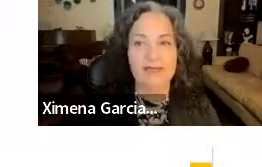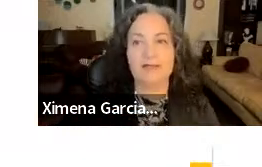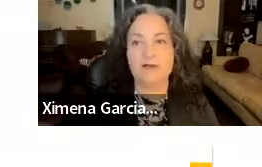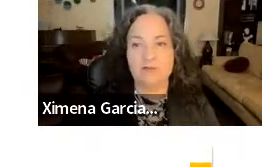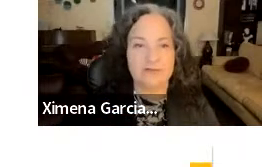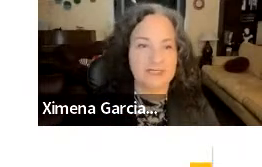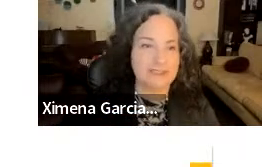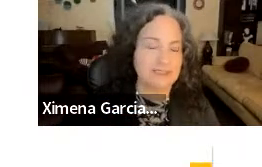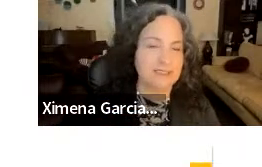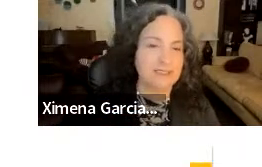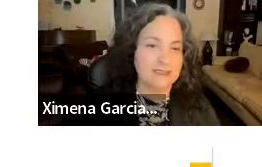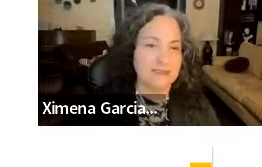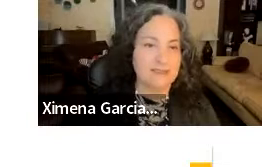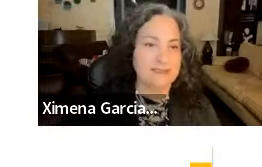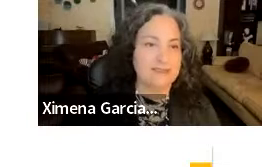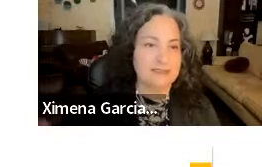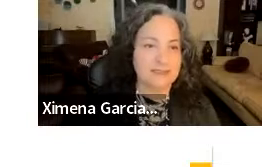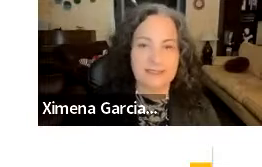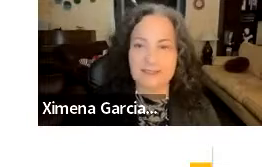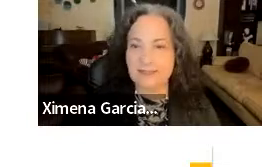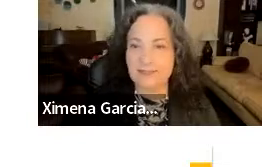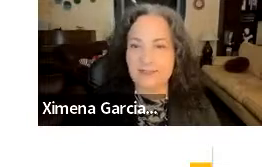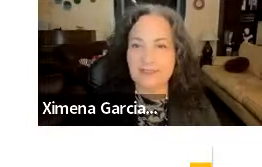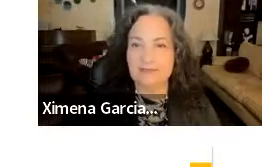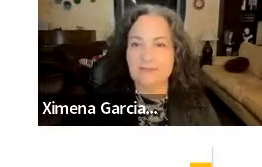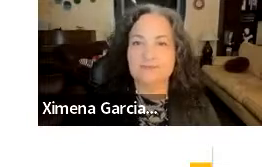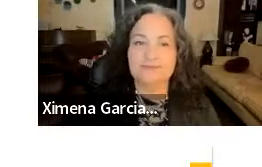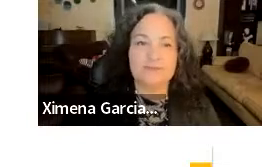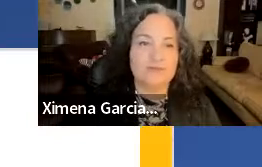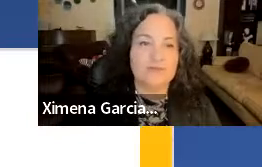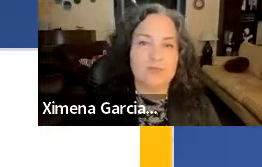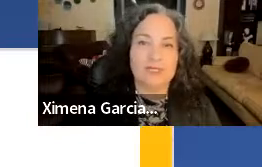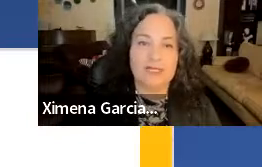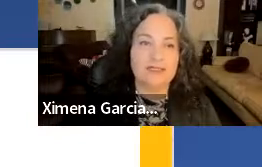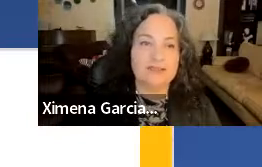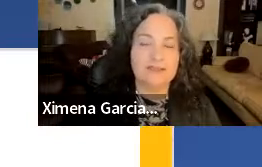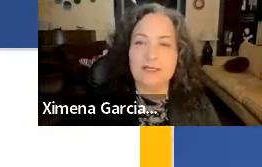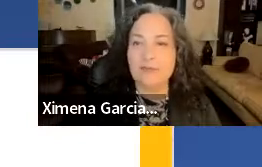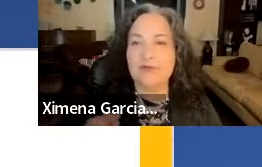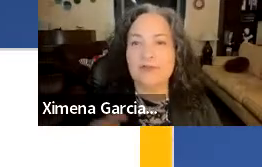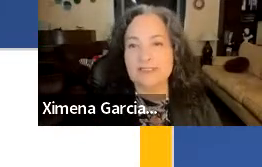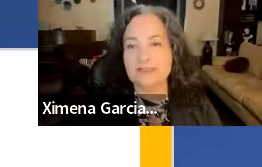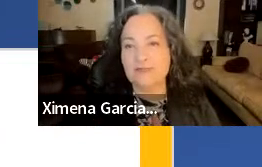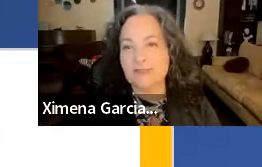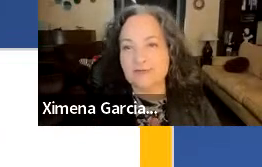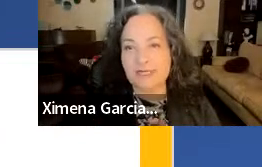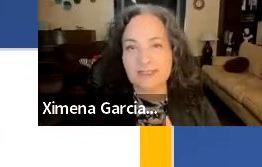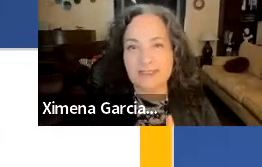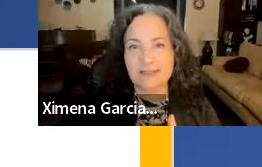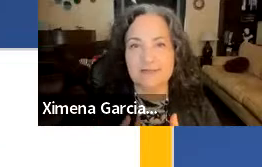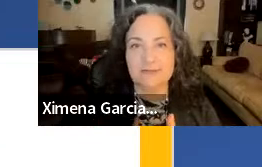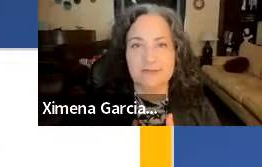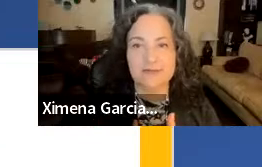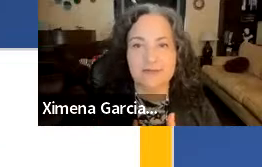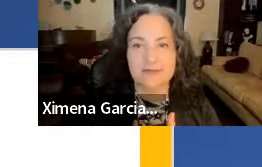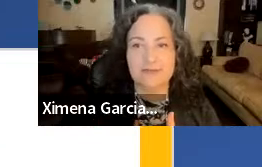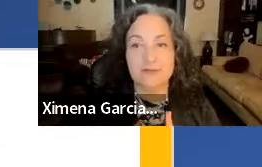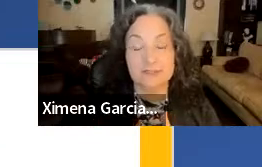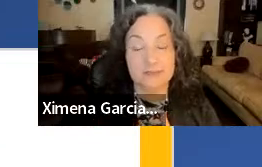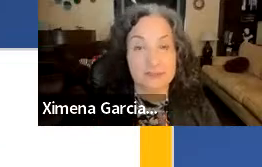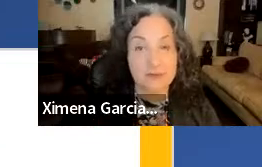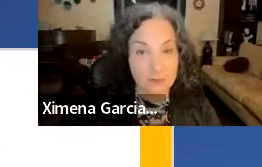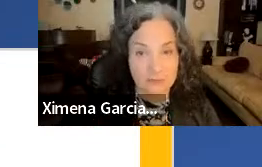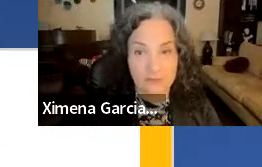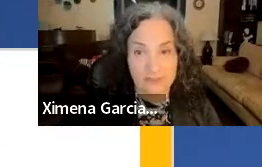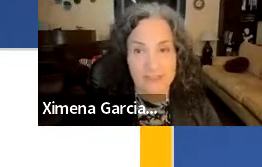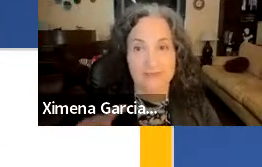flu and COVID vaccine. Next slide, please. Just a couple more things. Avoid directives. People don't